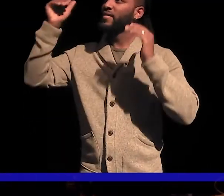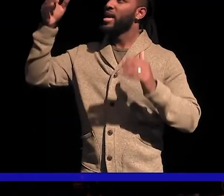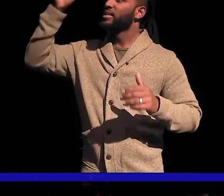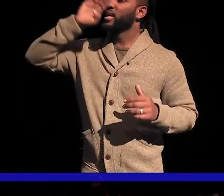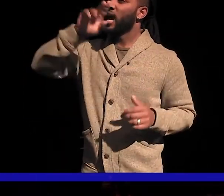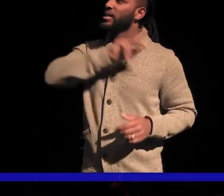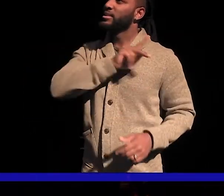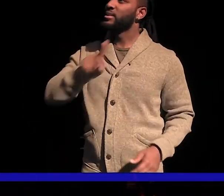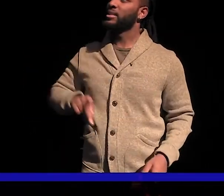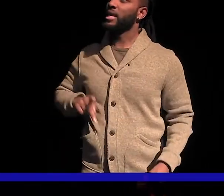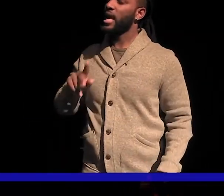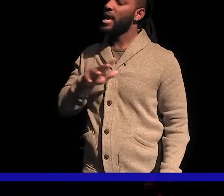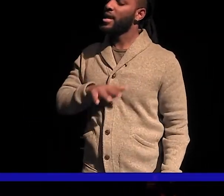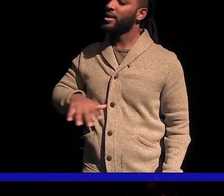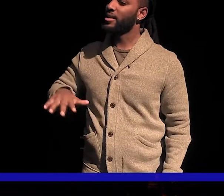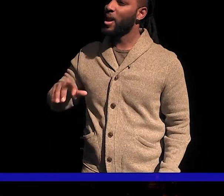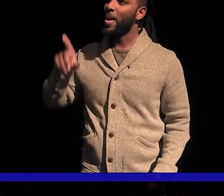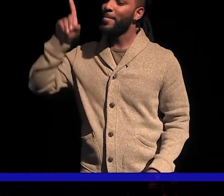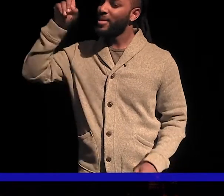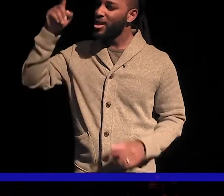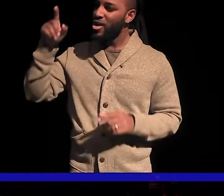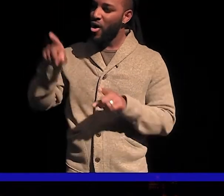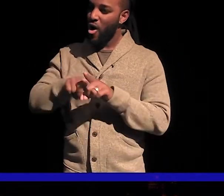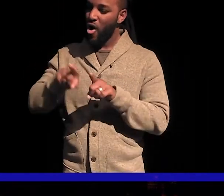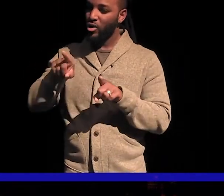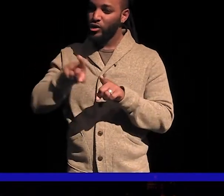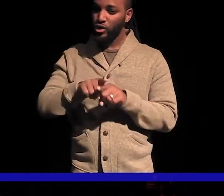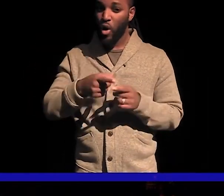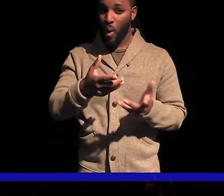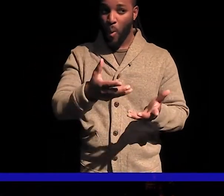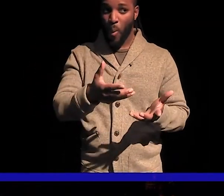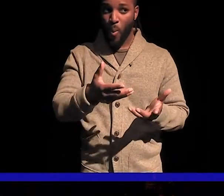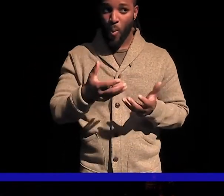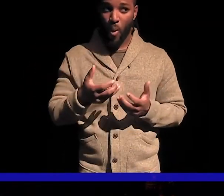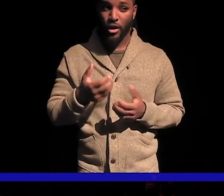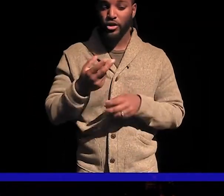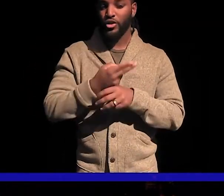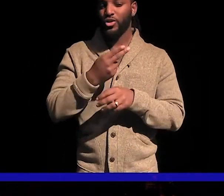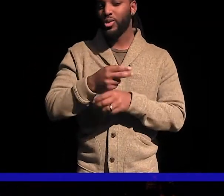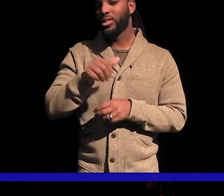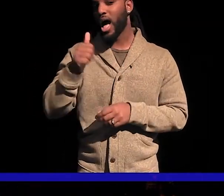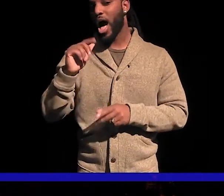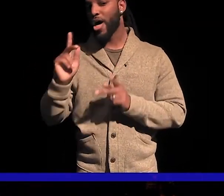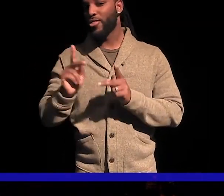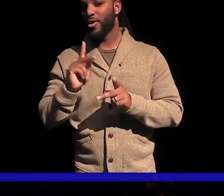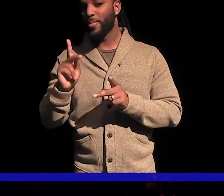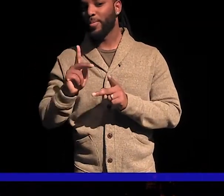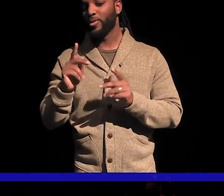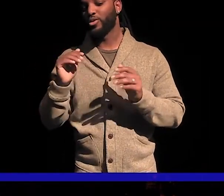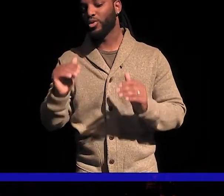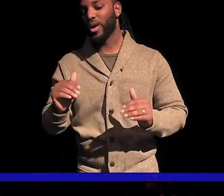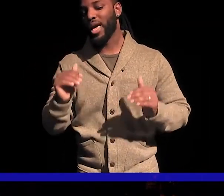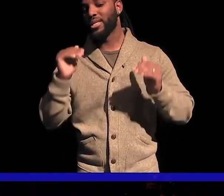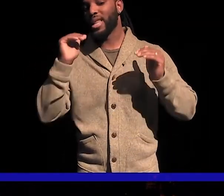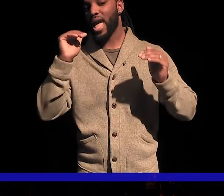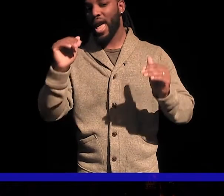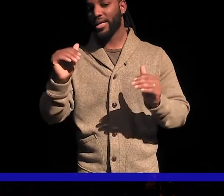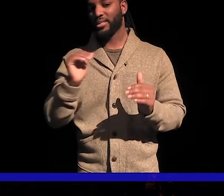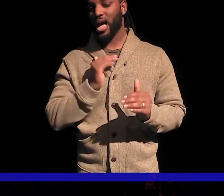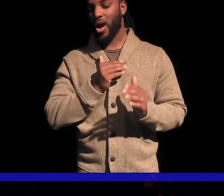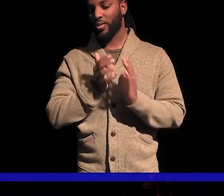God, he also desires to use other people to enhance our